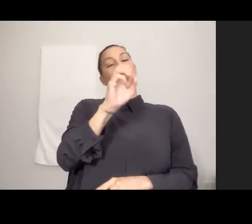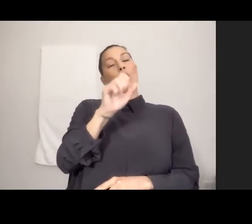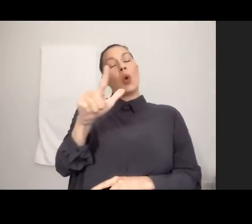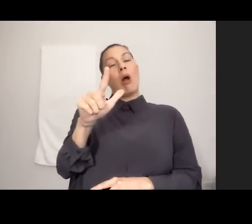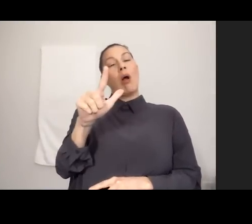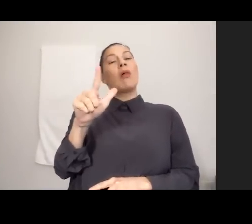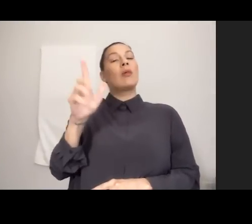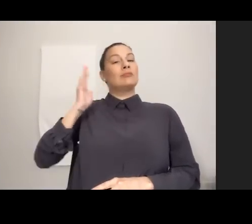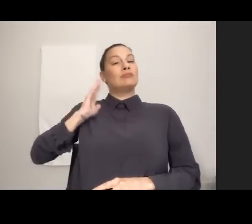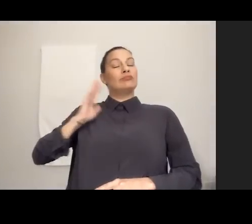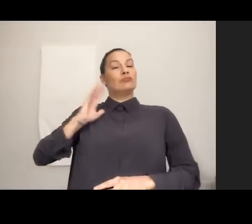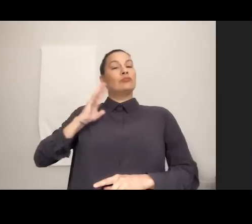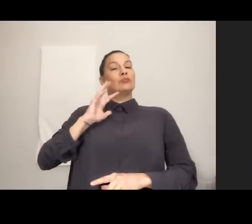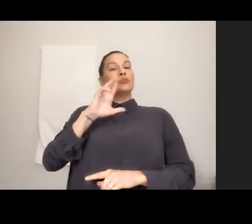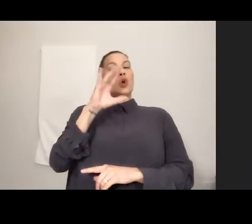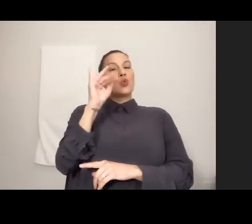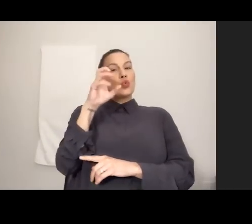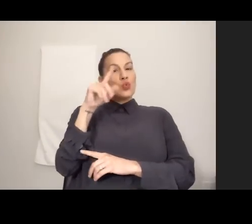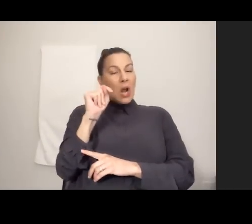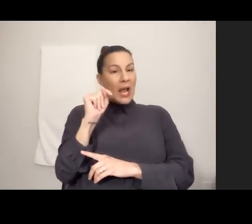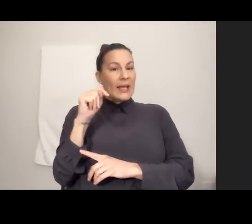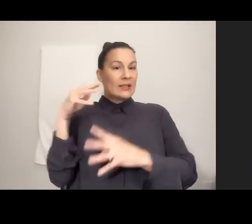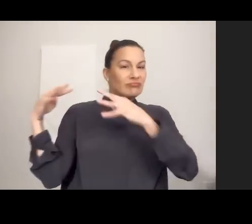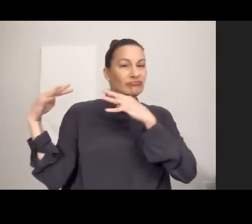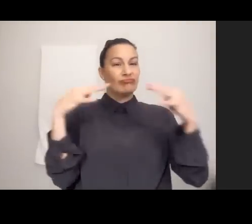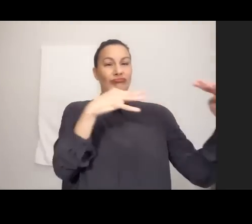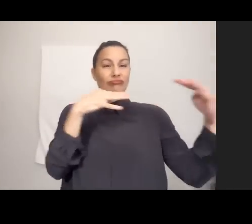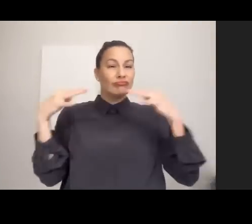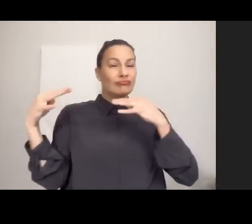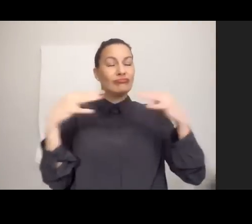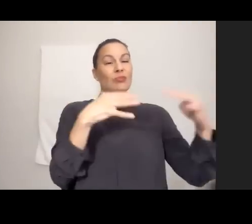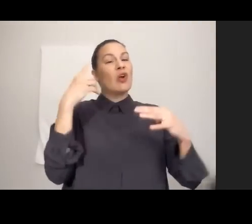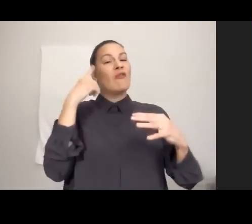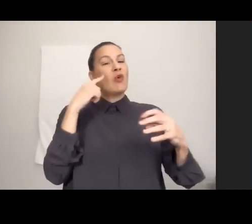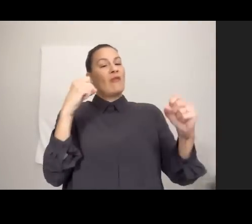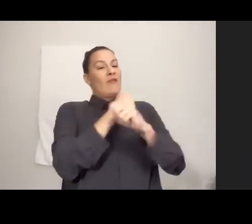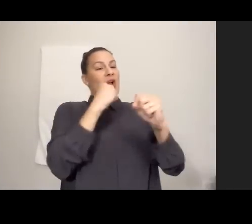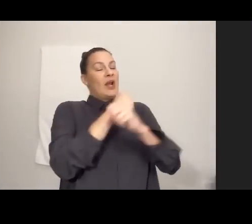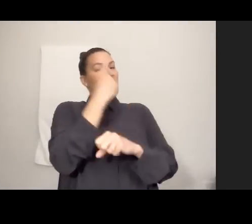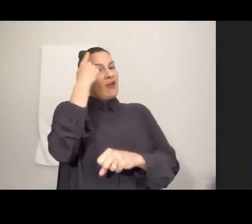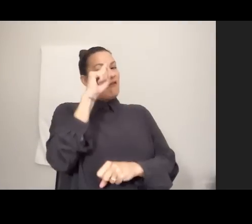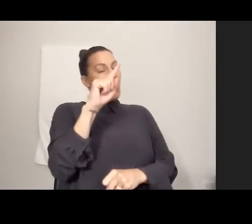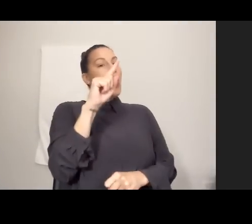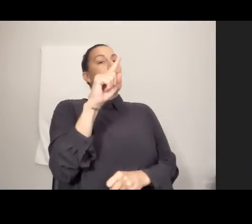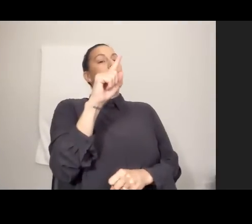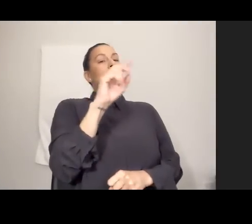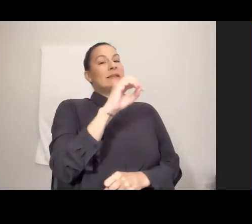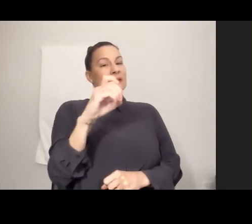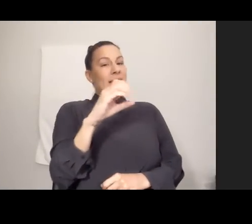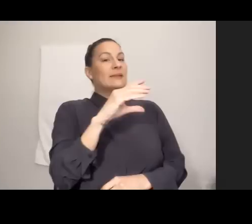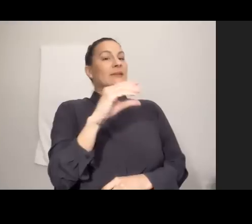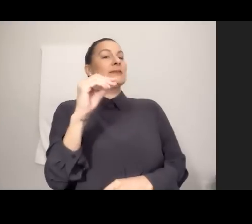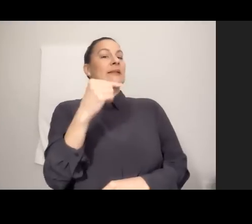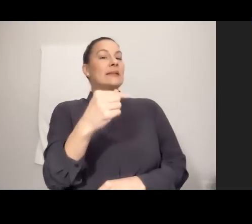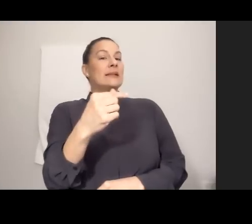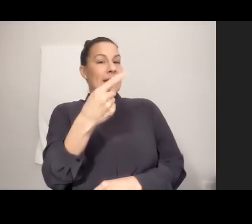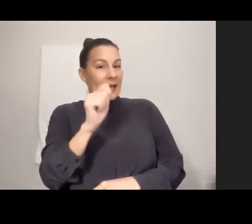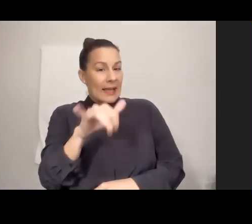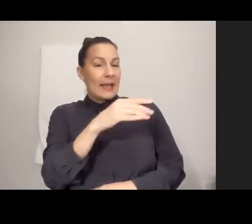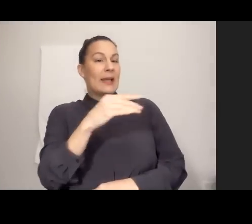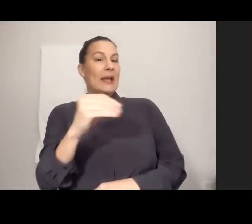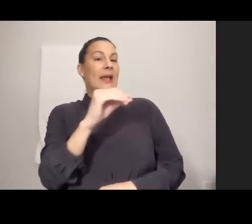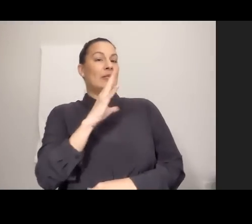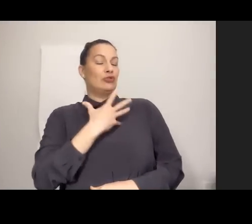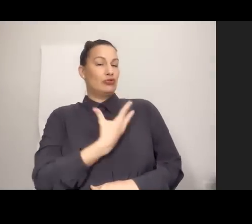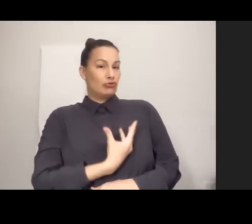brown trans sex workers. So I hope folks can join us and honor that history. And I hope folks who have more disposable income right